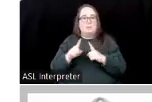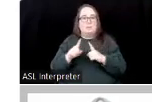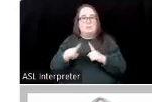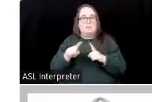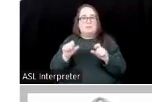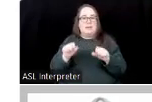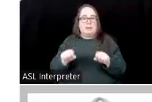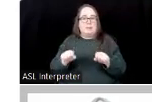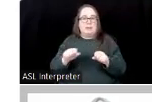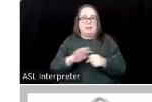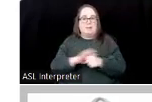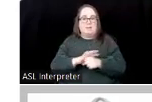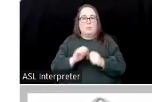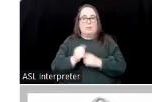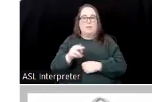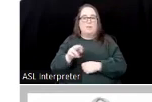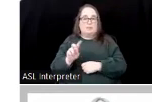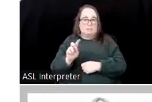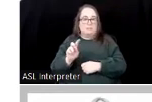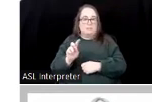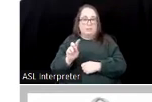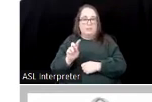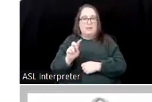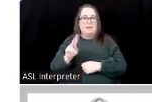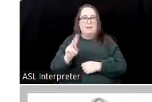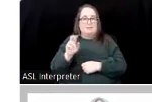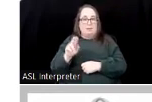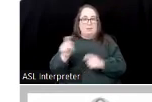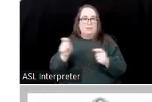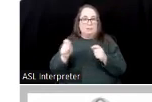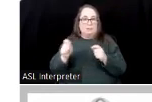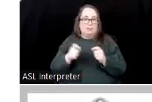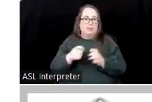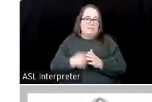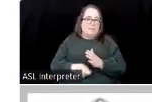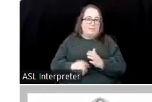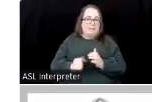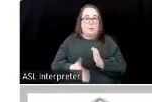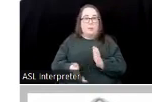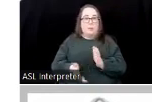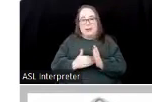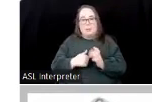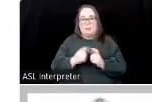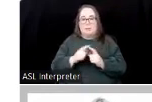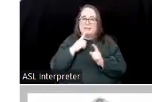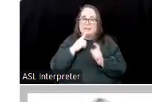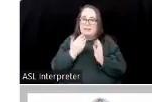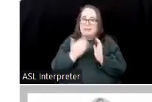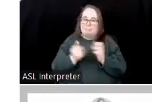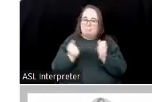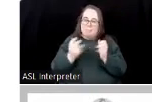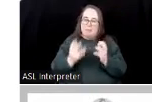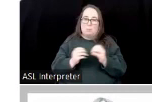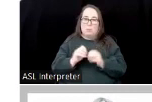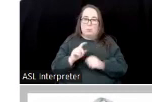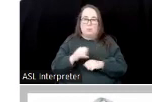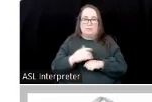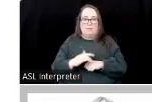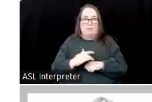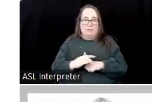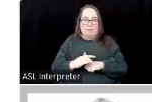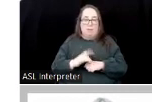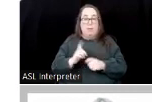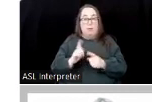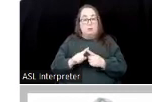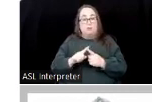be covered through HUD's voucher administrative fees. And so again, I want to reiterate, there are many more tools than ever to be able